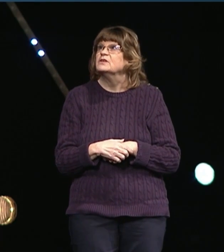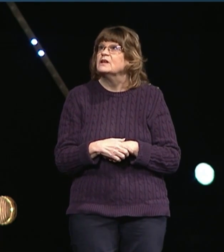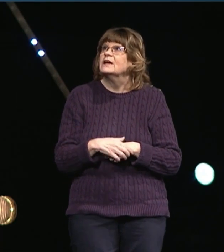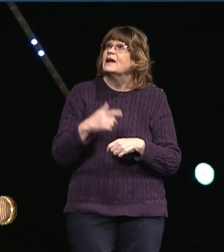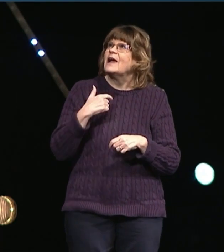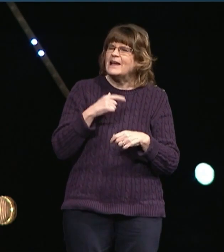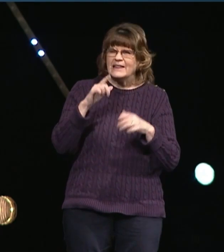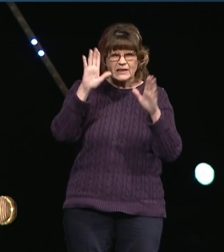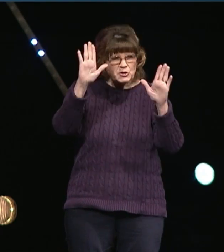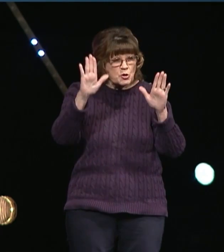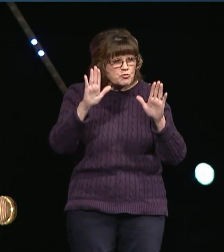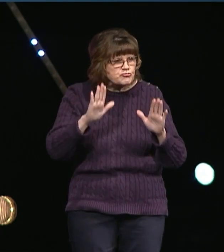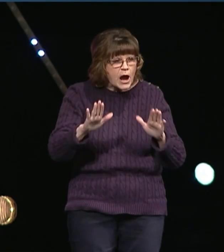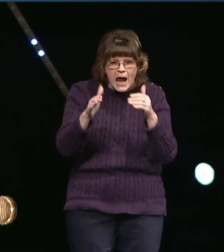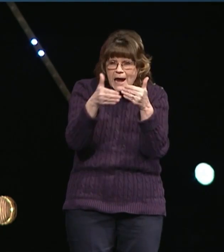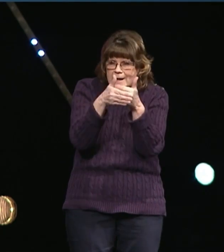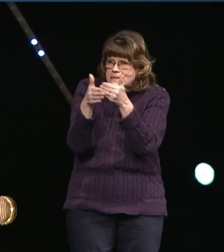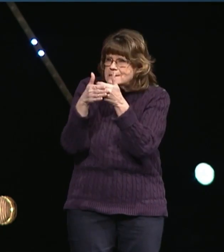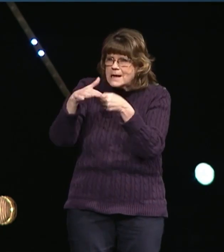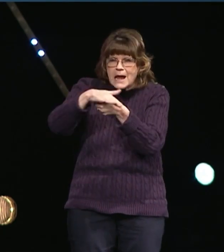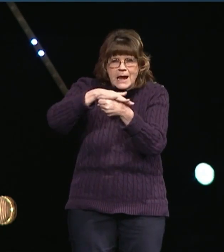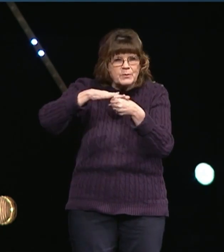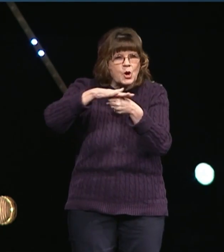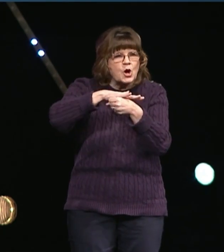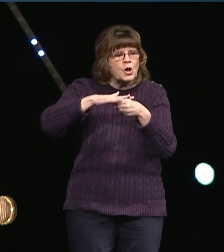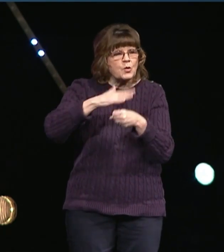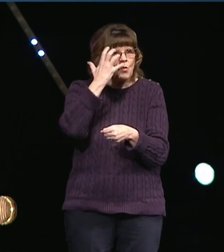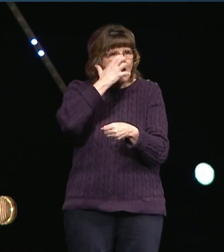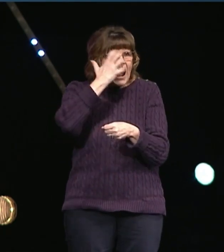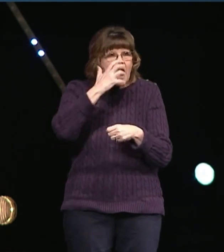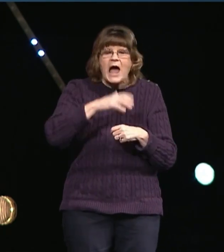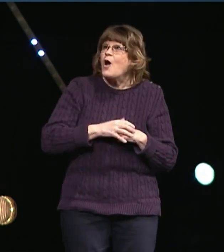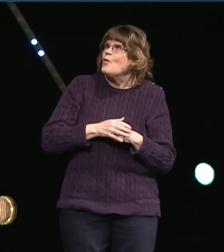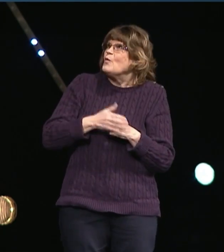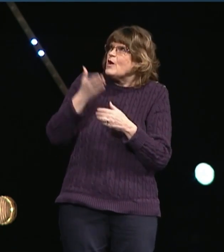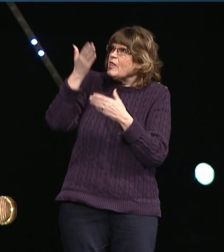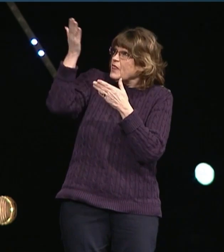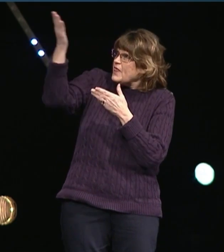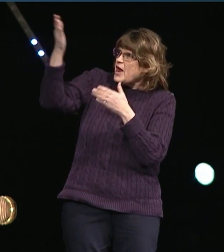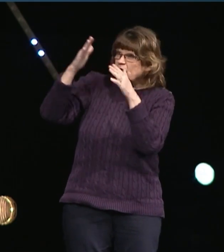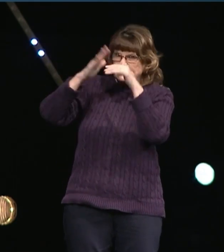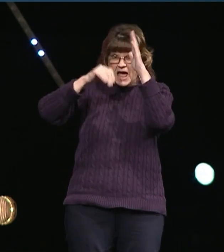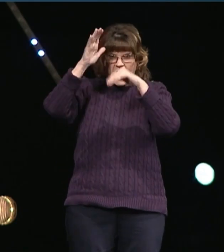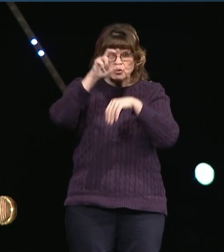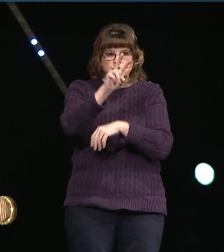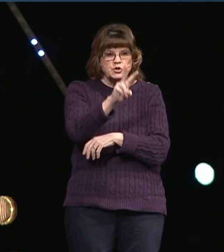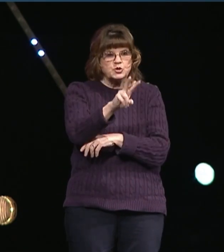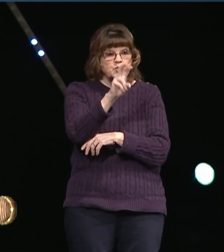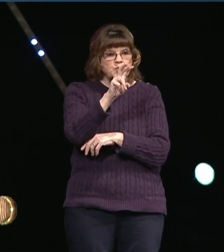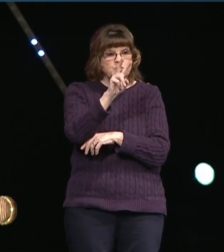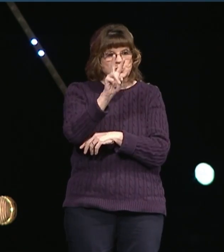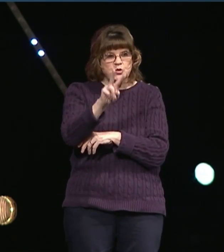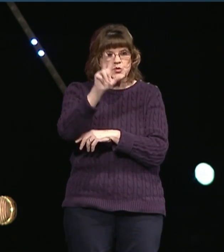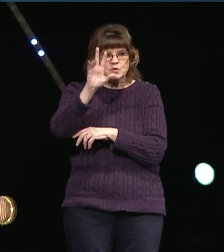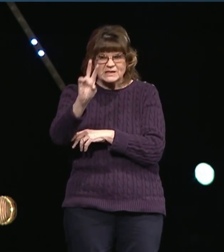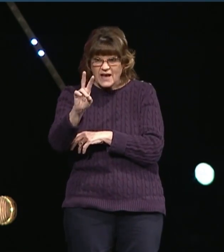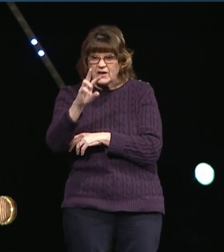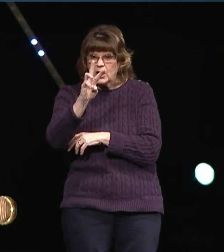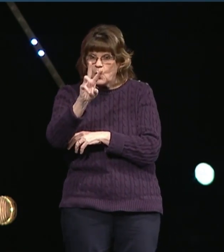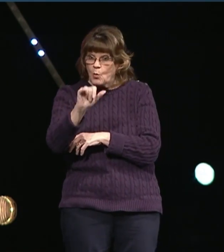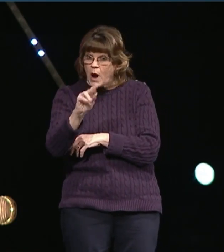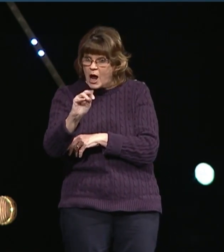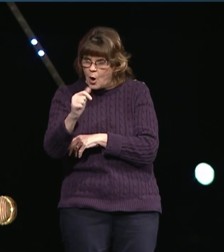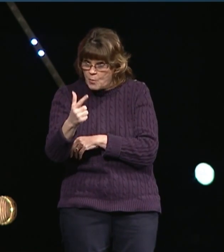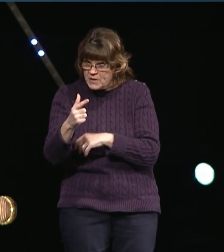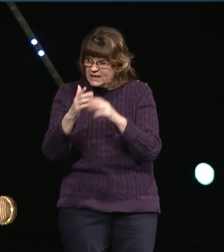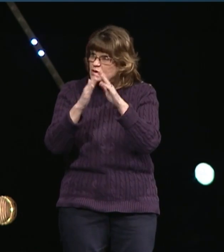This is a great neighborhood, gee whiz, you know? Yeah, there it is. There it is. 227 Wyoming. Well, it hasn't changed much, has